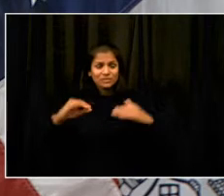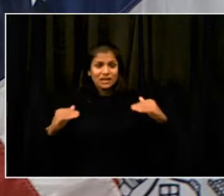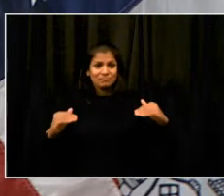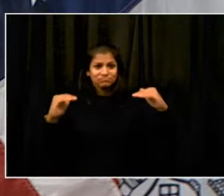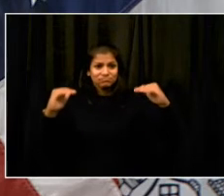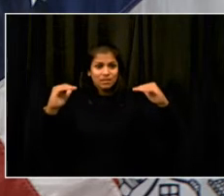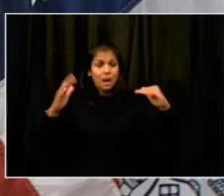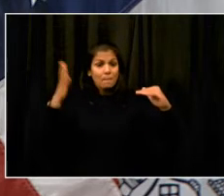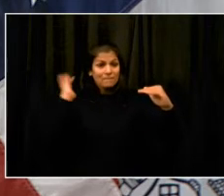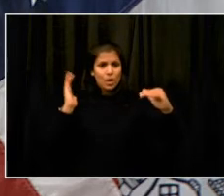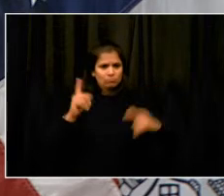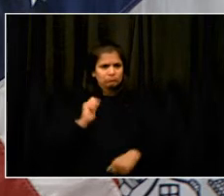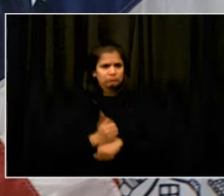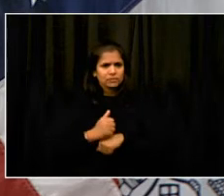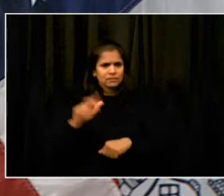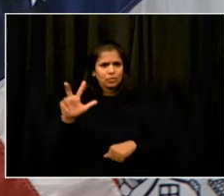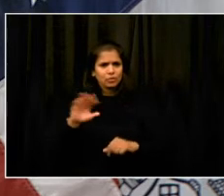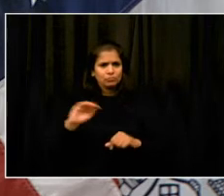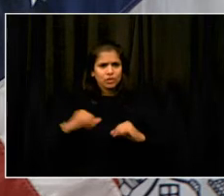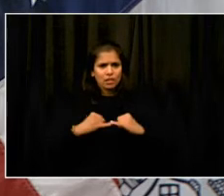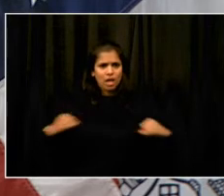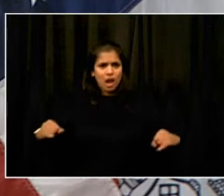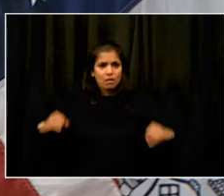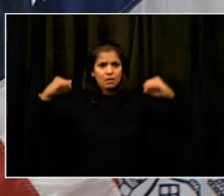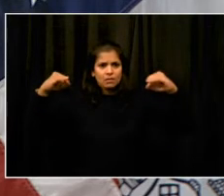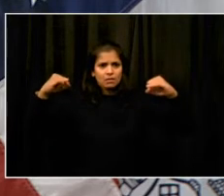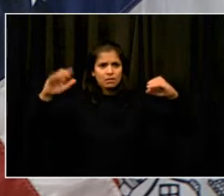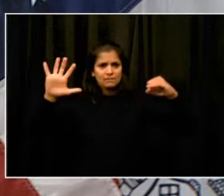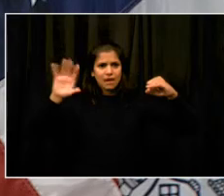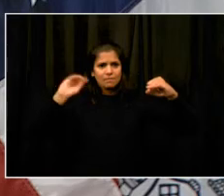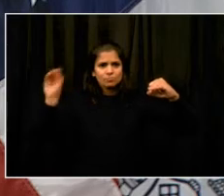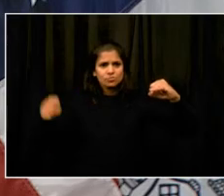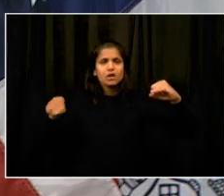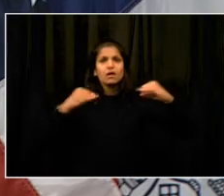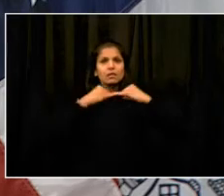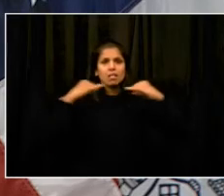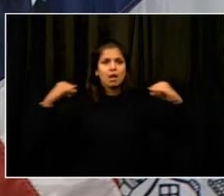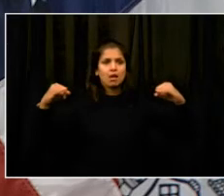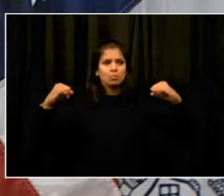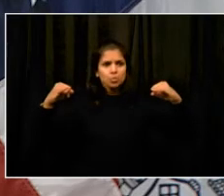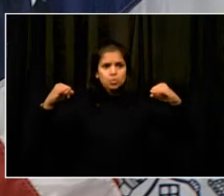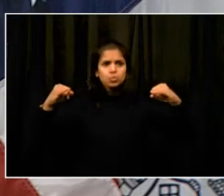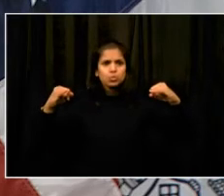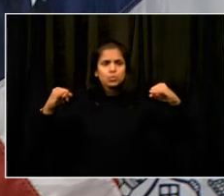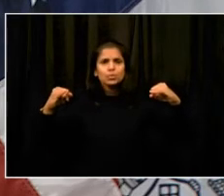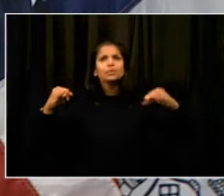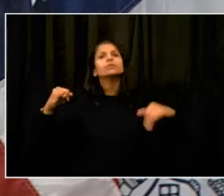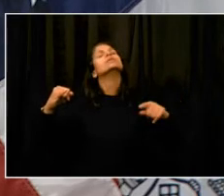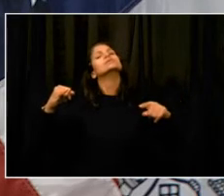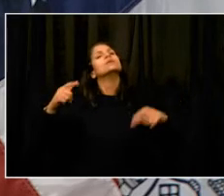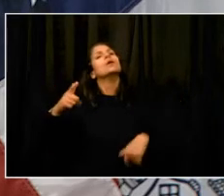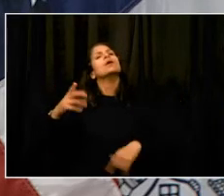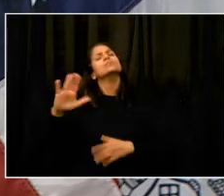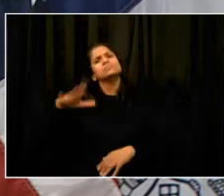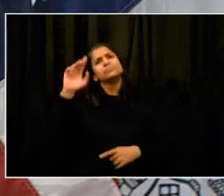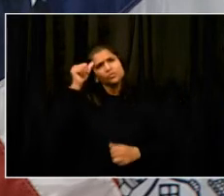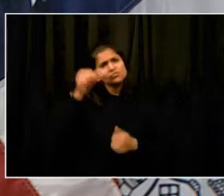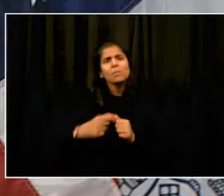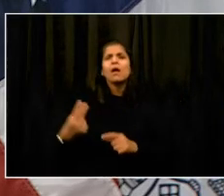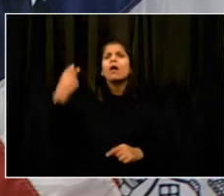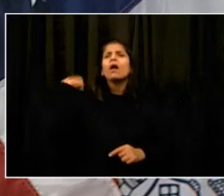the schools, it was much more aggressive than the state's trigger, which was, I believe, 9%. But the state has said